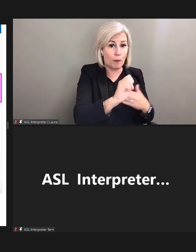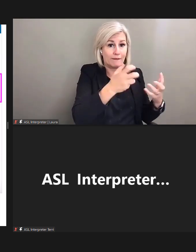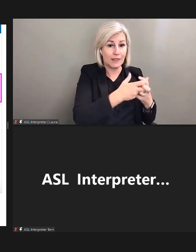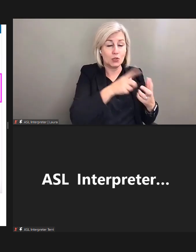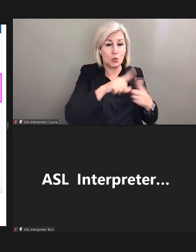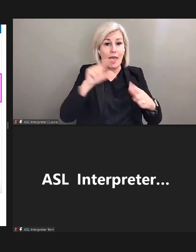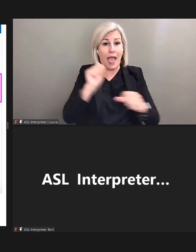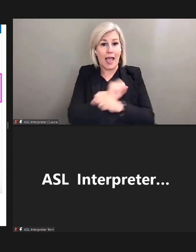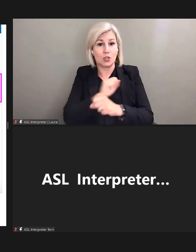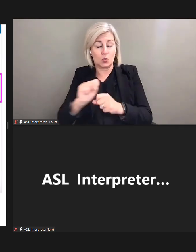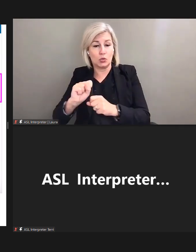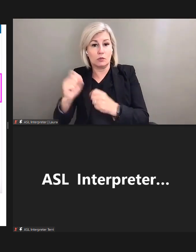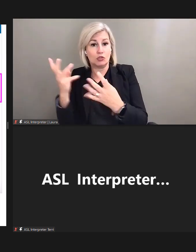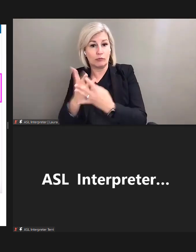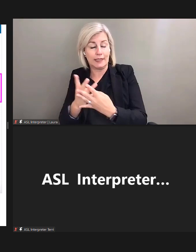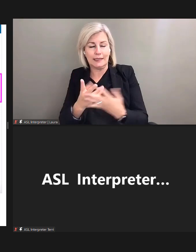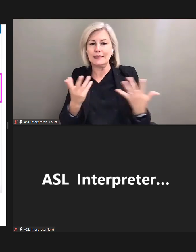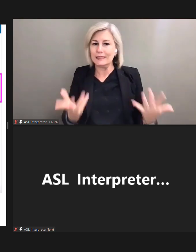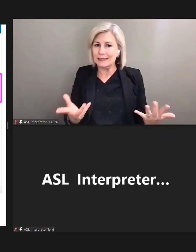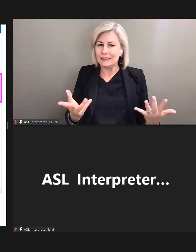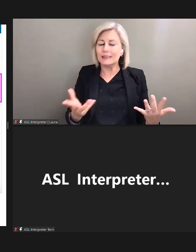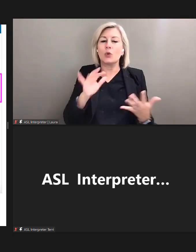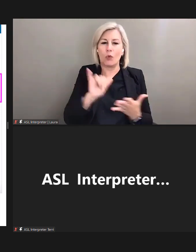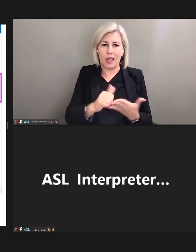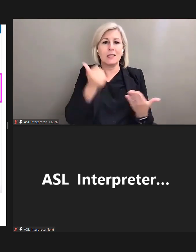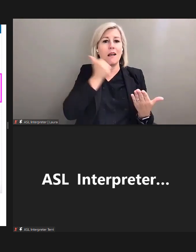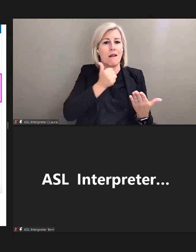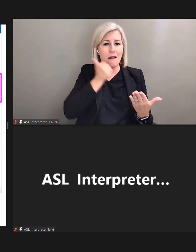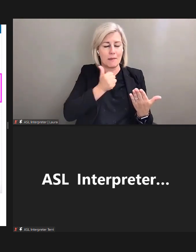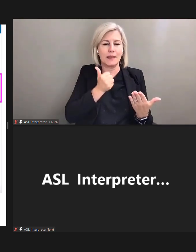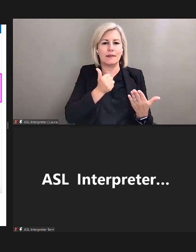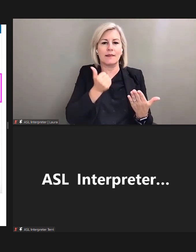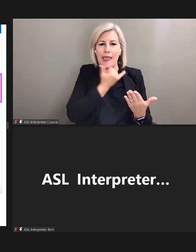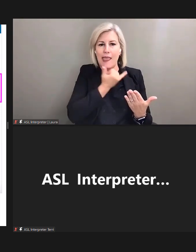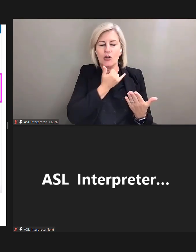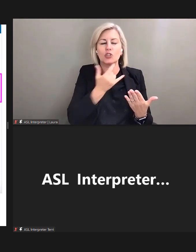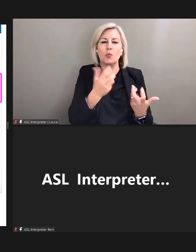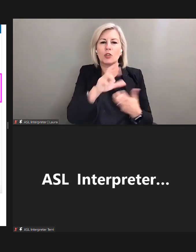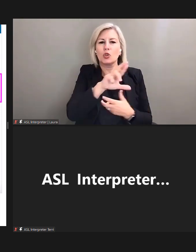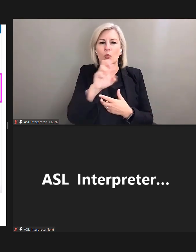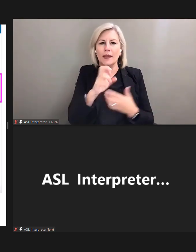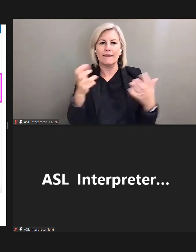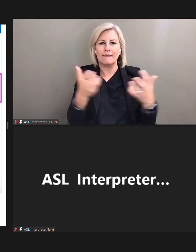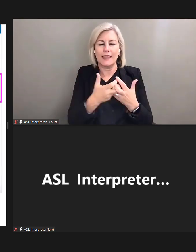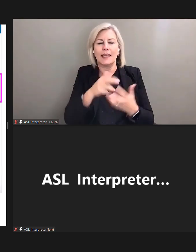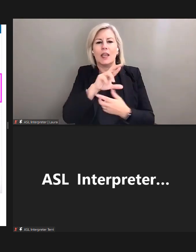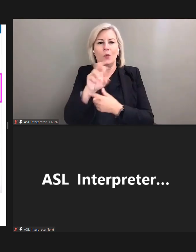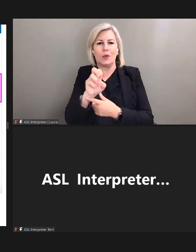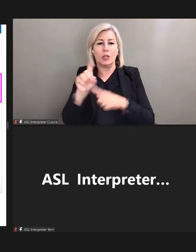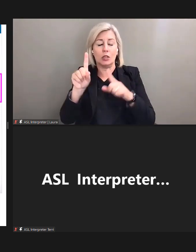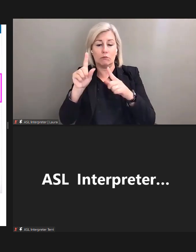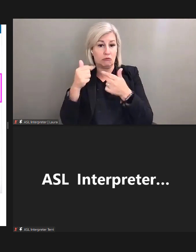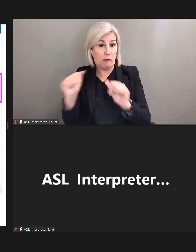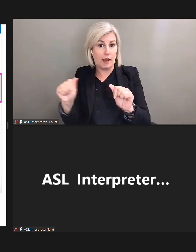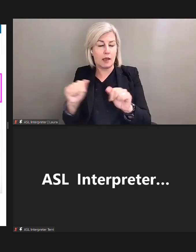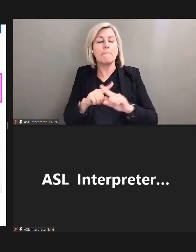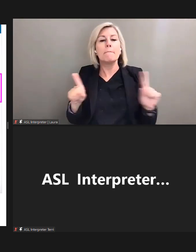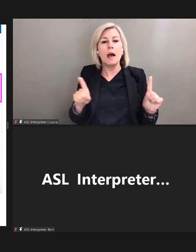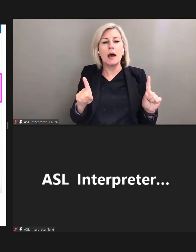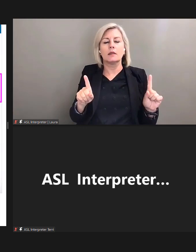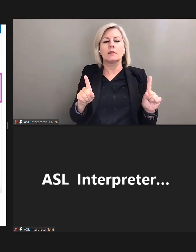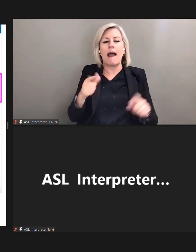screening. So it is a common error, and usually you want to refit and retry. However, what I